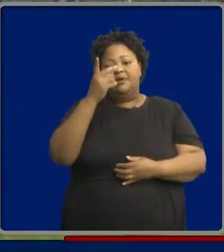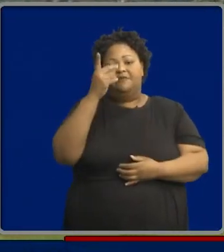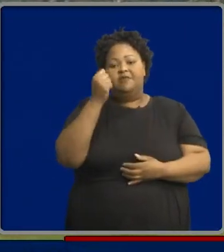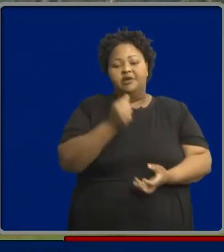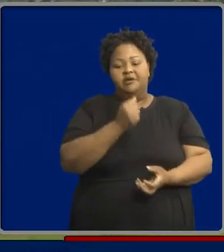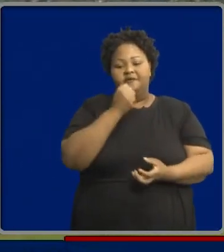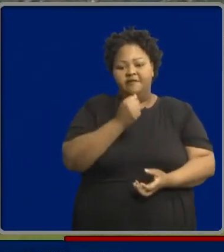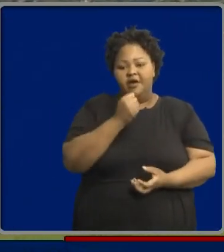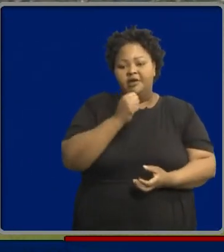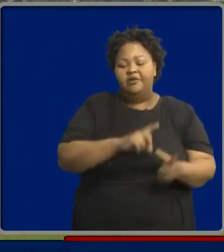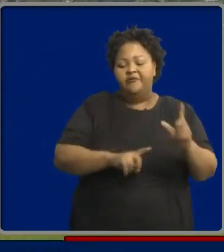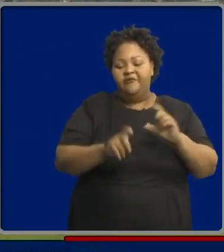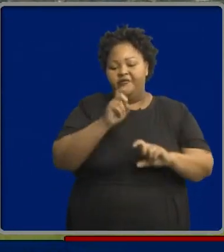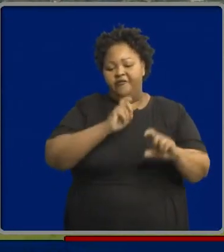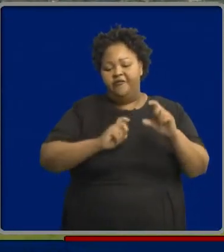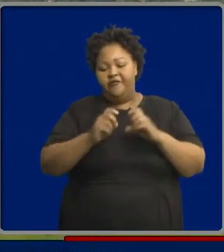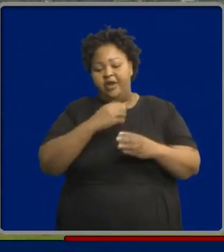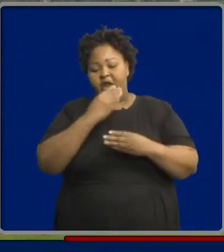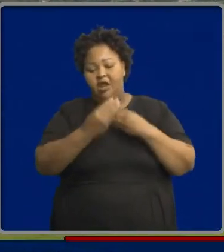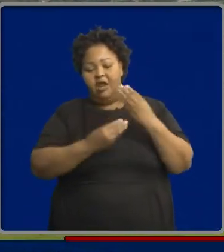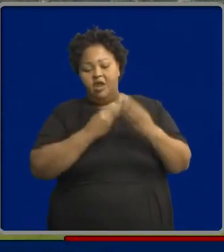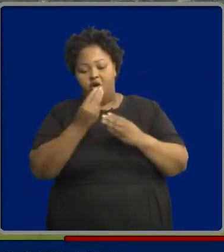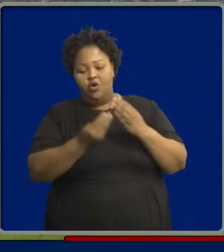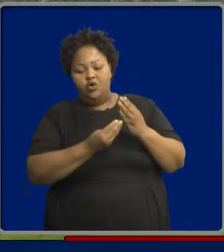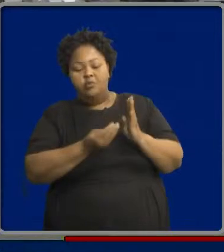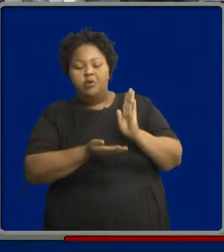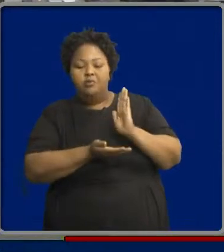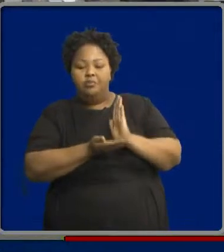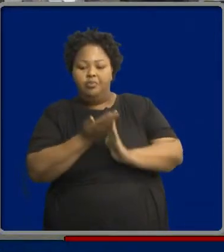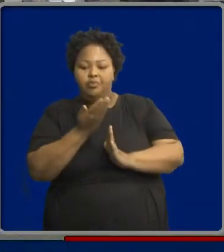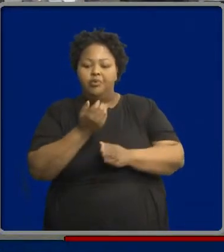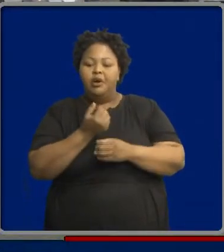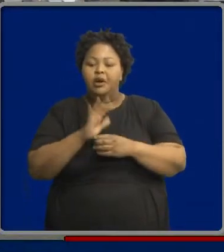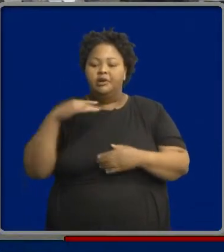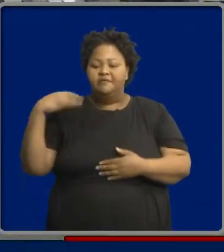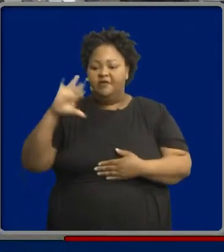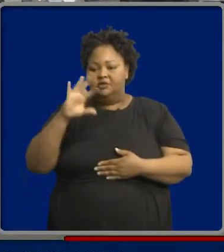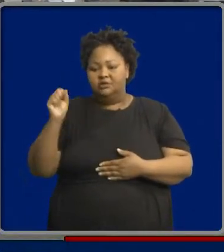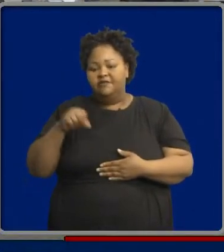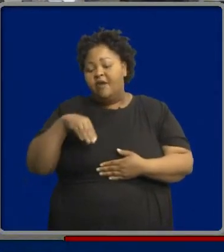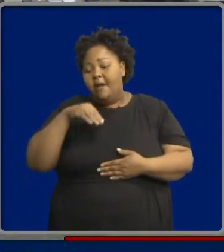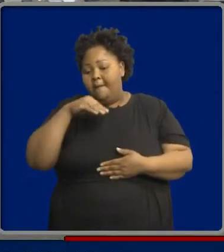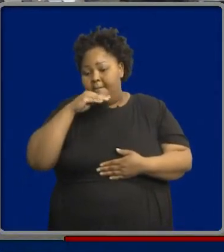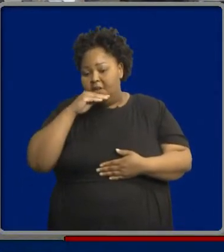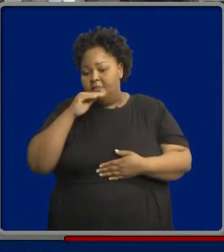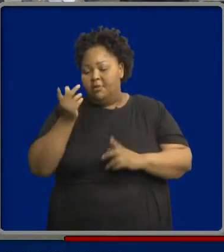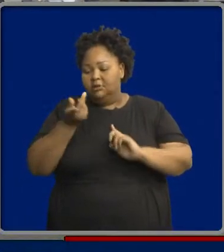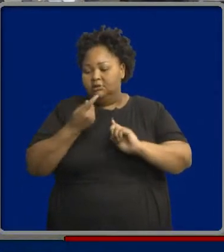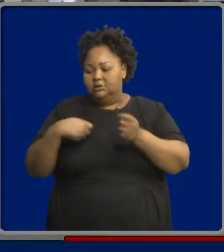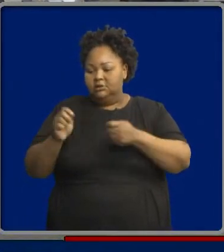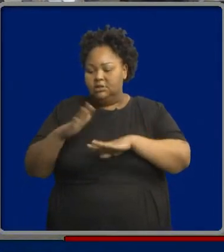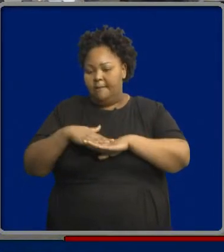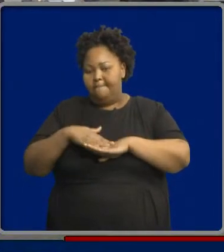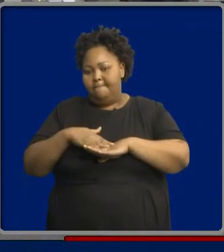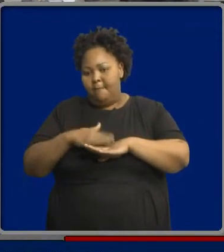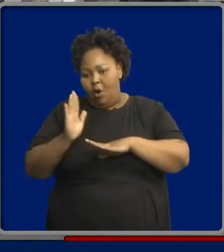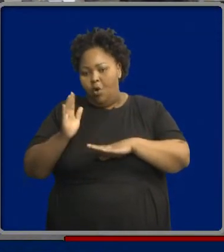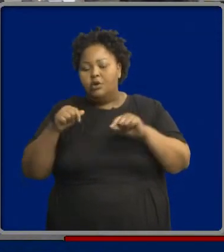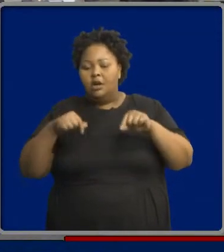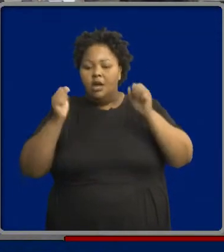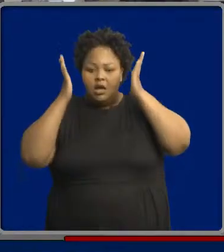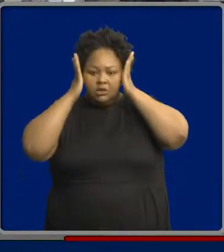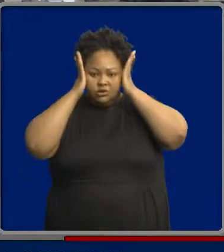recently revised the economic growth for South Africa, Eswatini's largest trading partner, from 1.5% in January